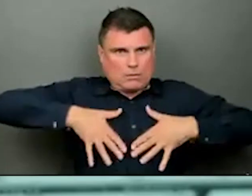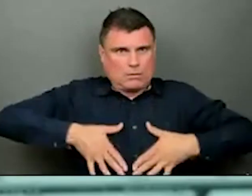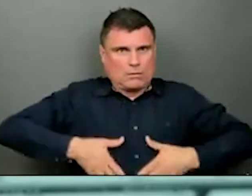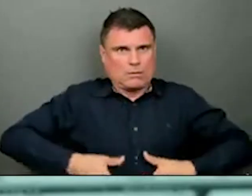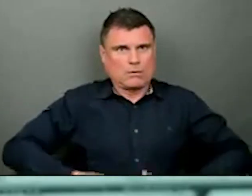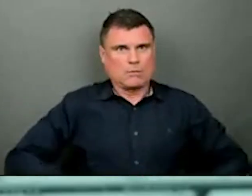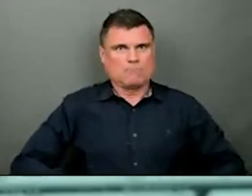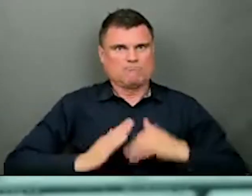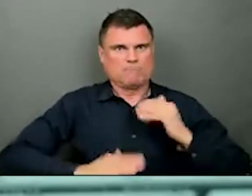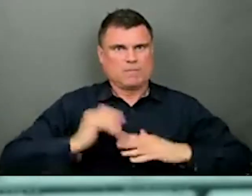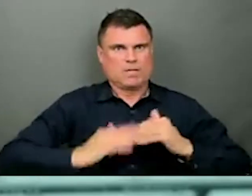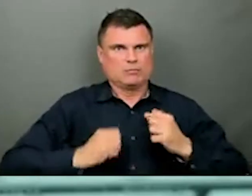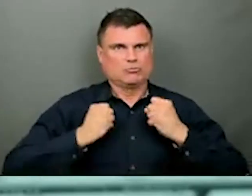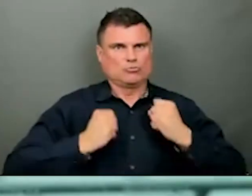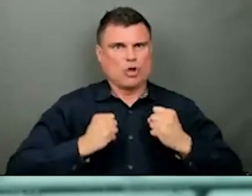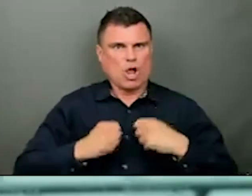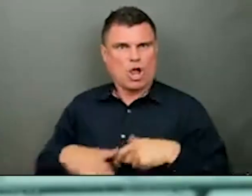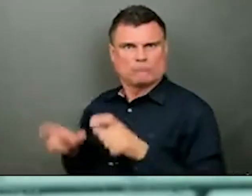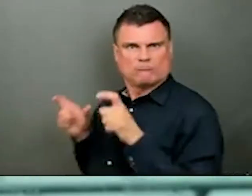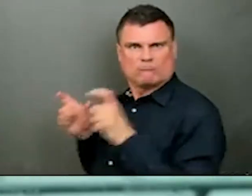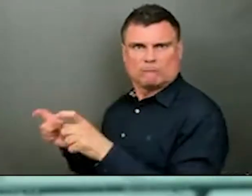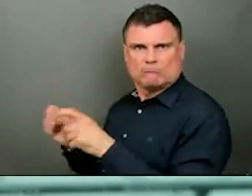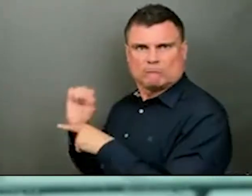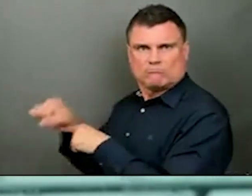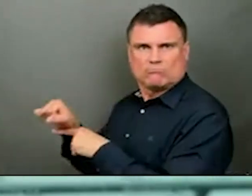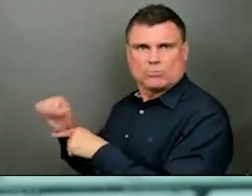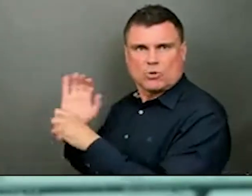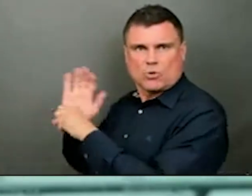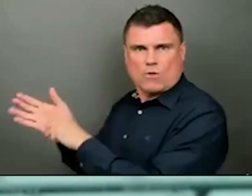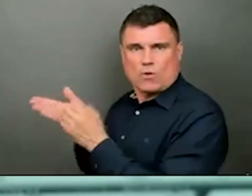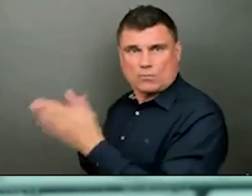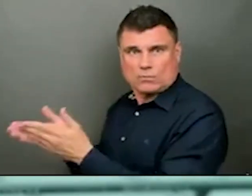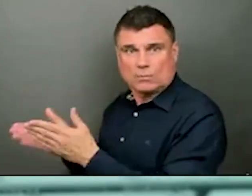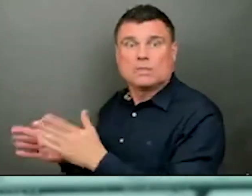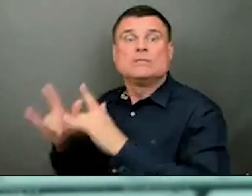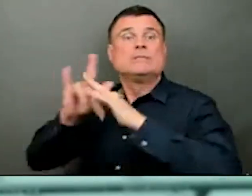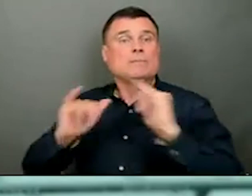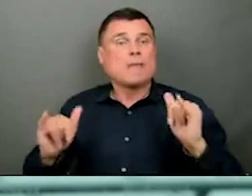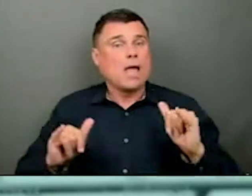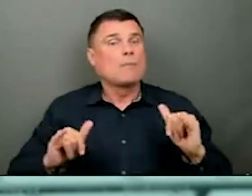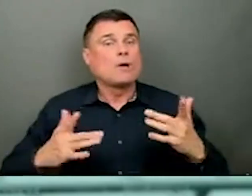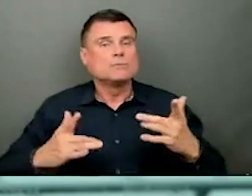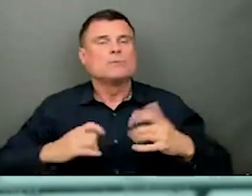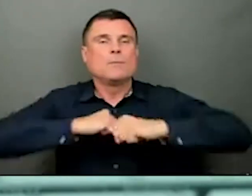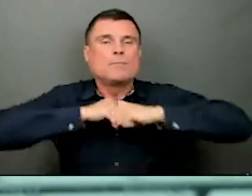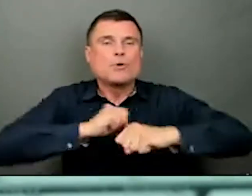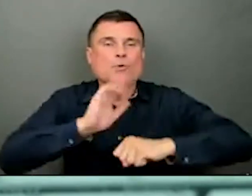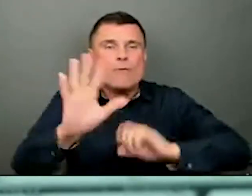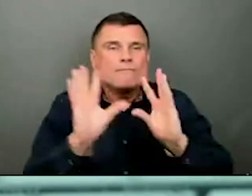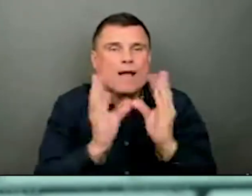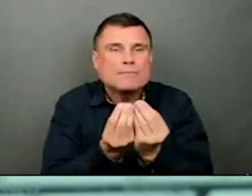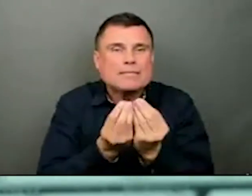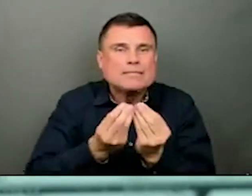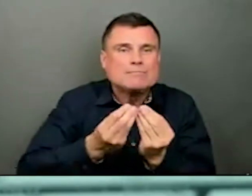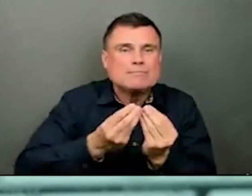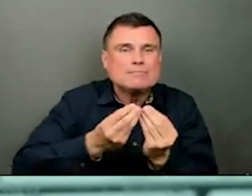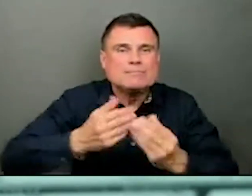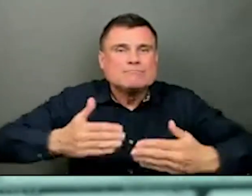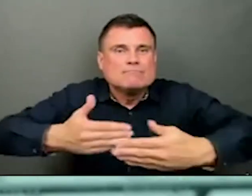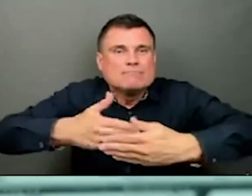equally effective vaccines at preventing transmission within families and households, and that's really important. This is